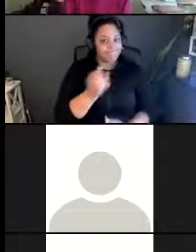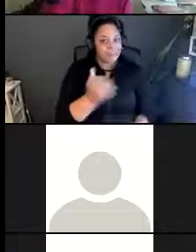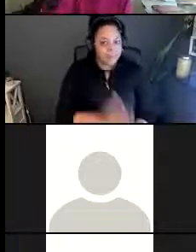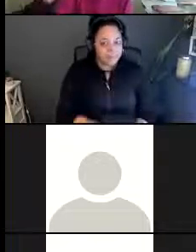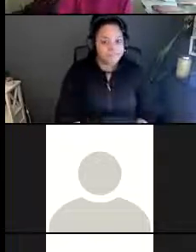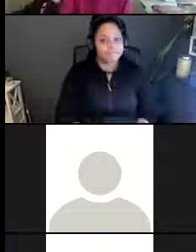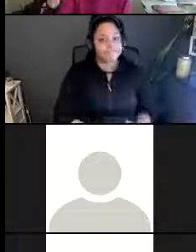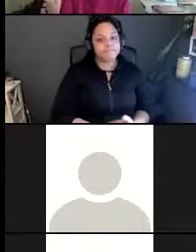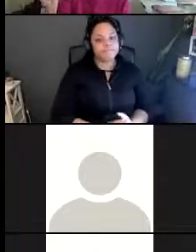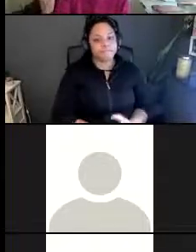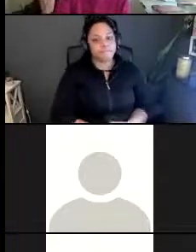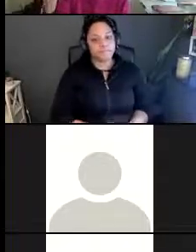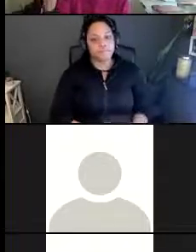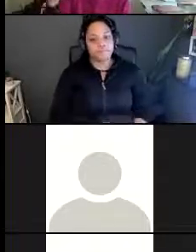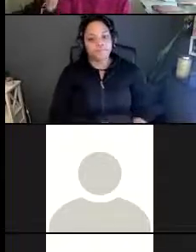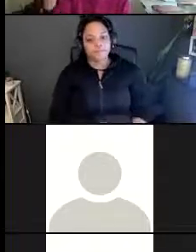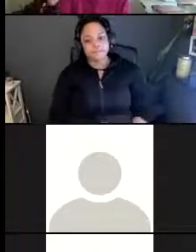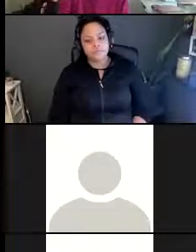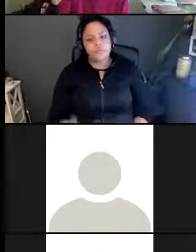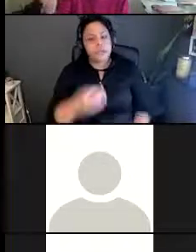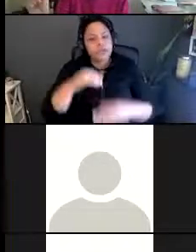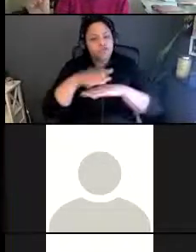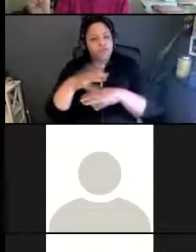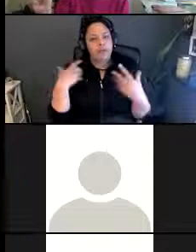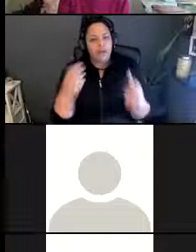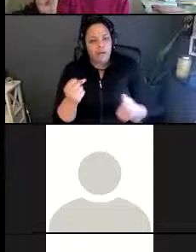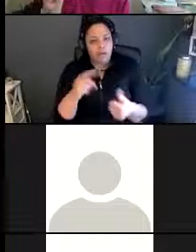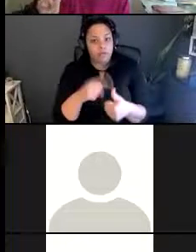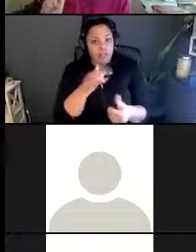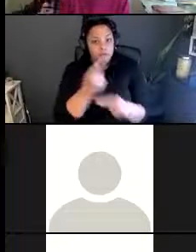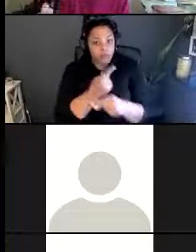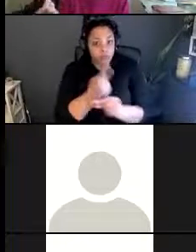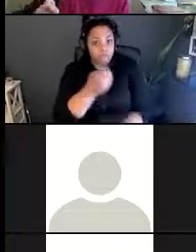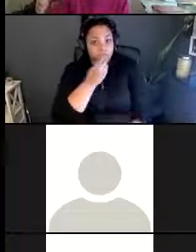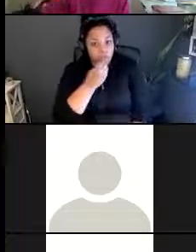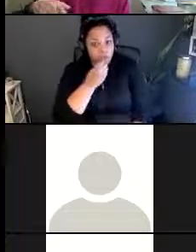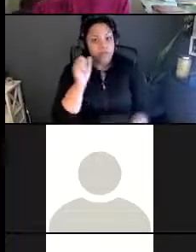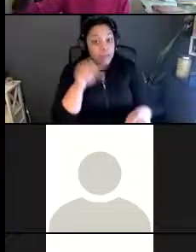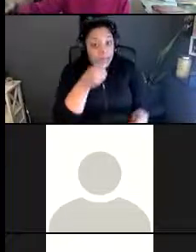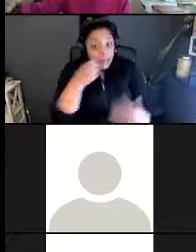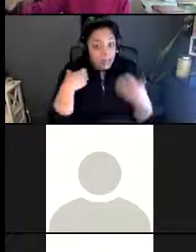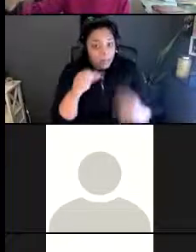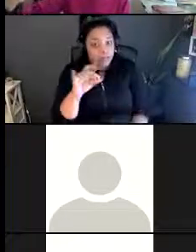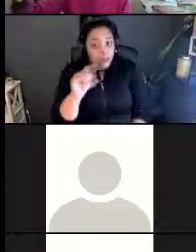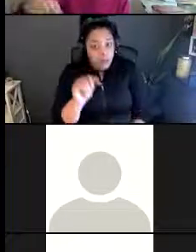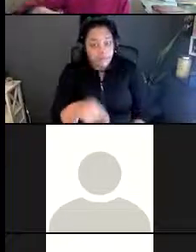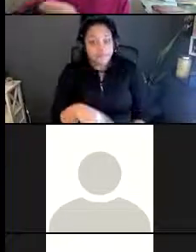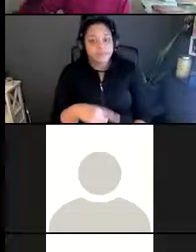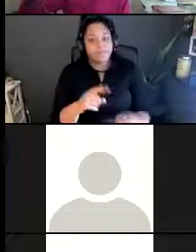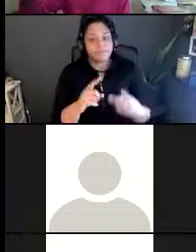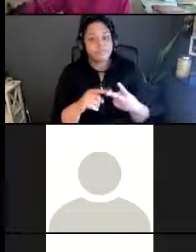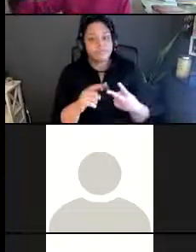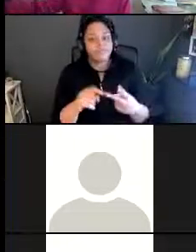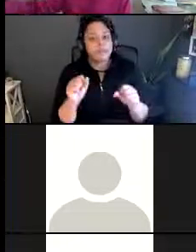the determinants of health, like adequate food for a healthy diet, the capacity to